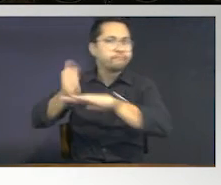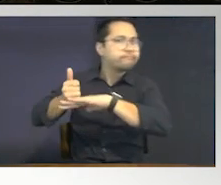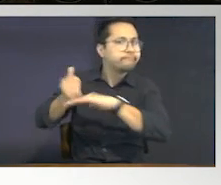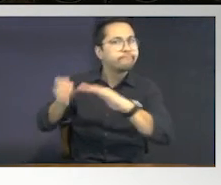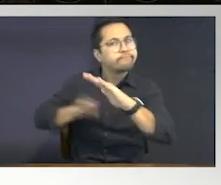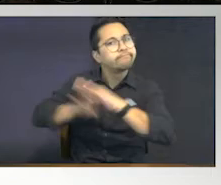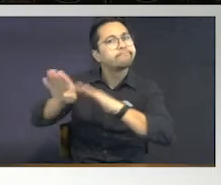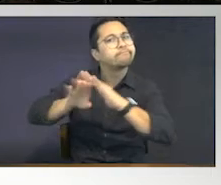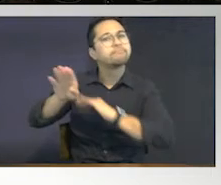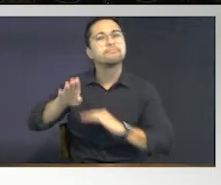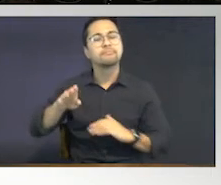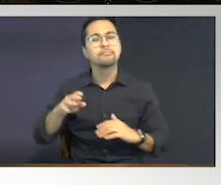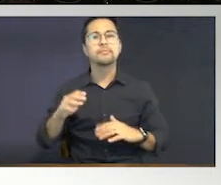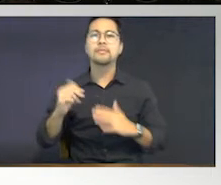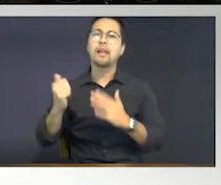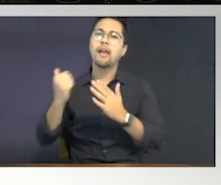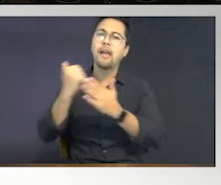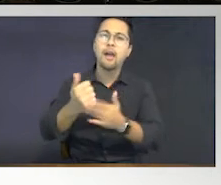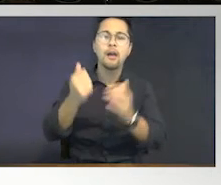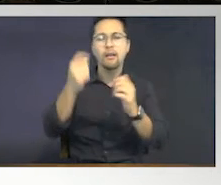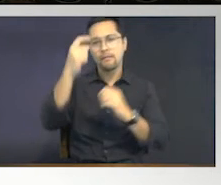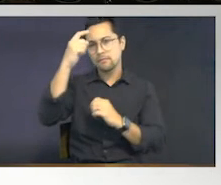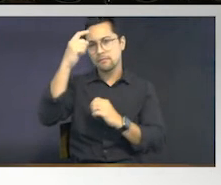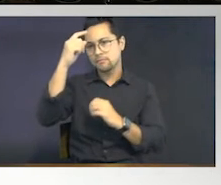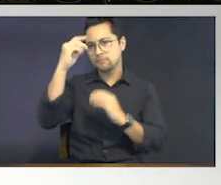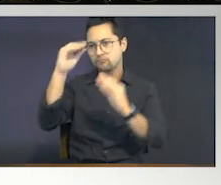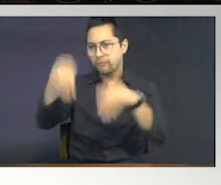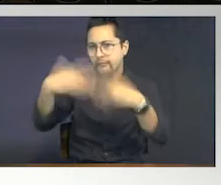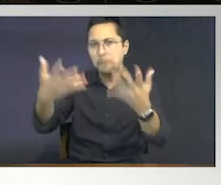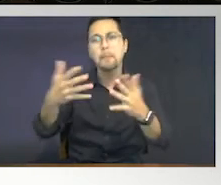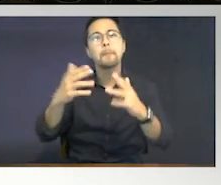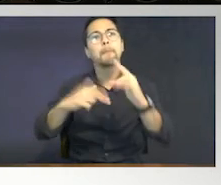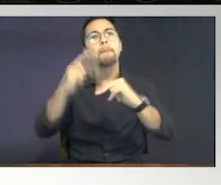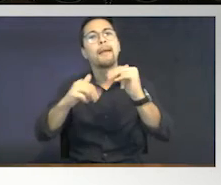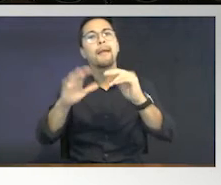starts to put the building blocks for families to